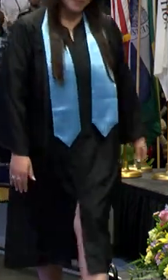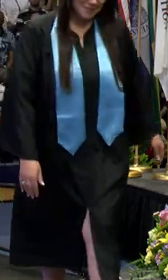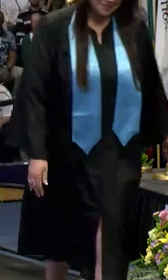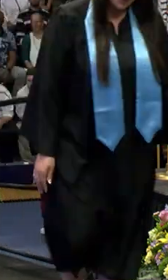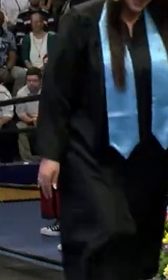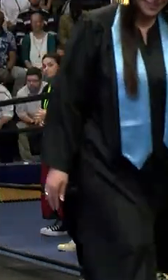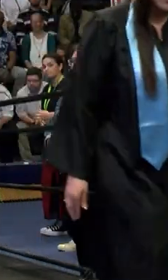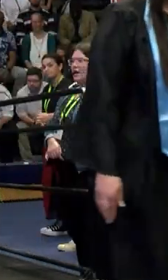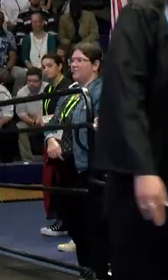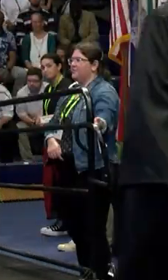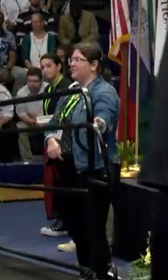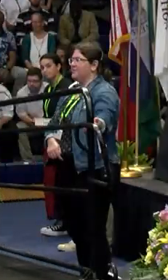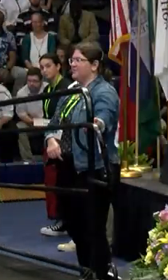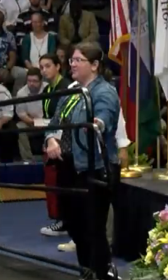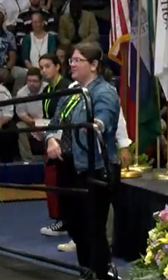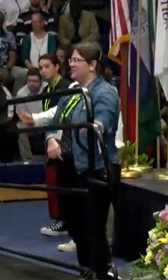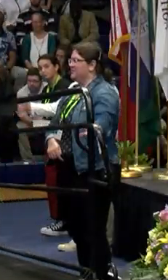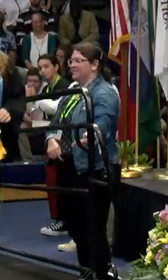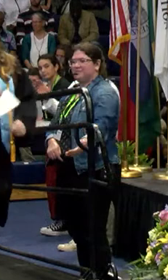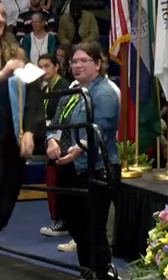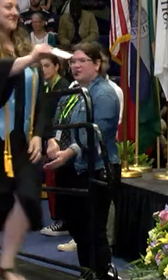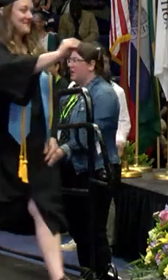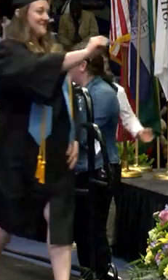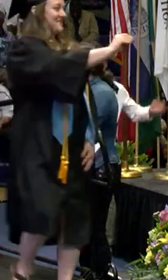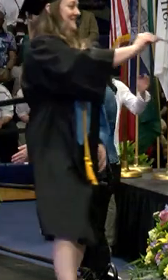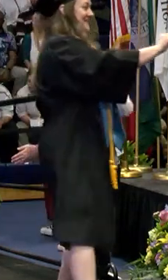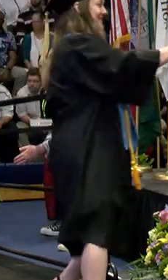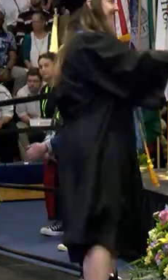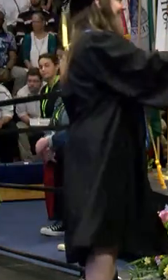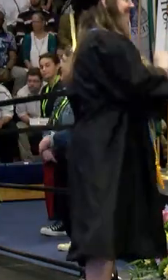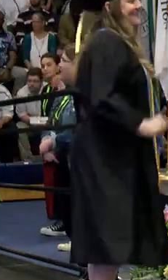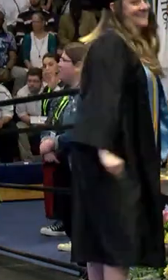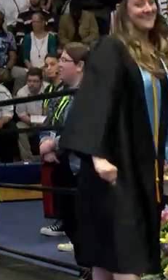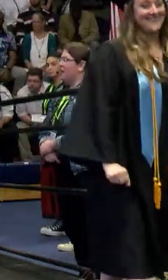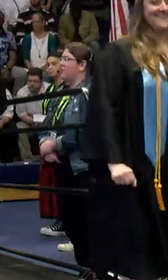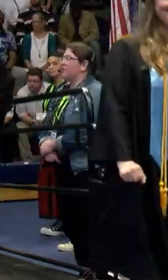Jasmine Taylor Soderberg.